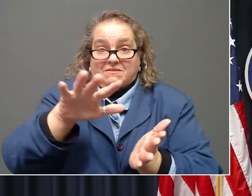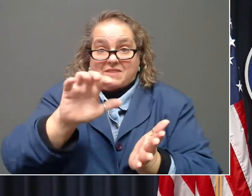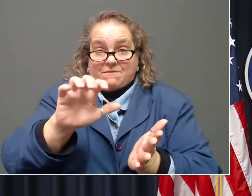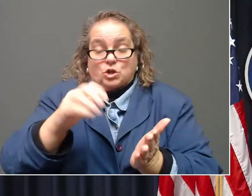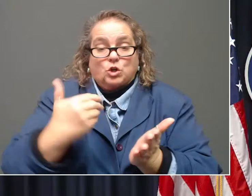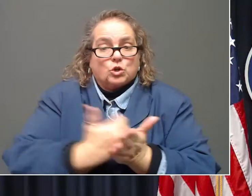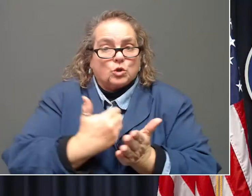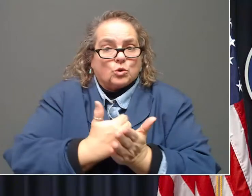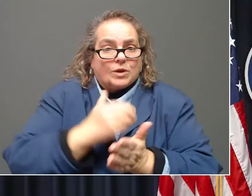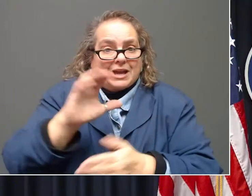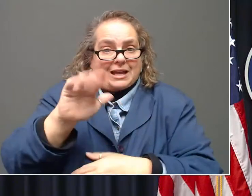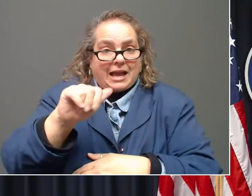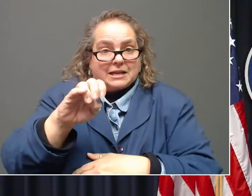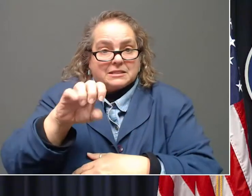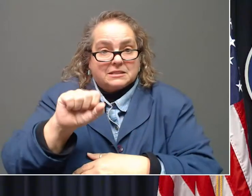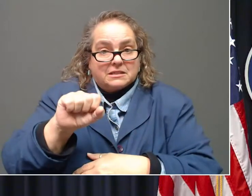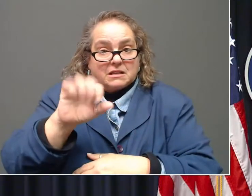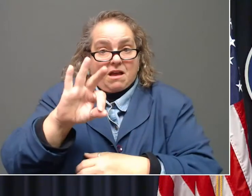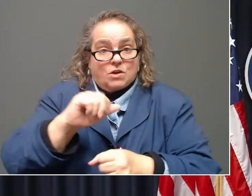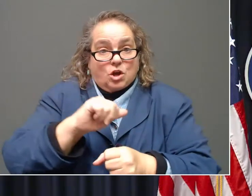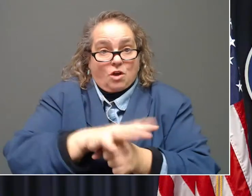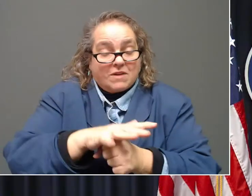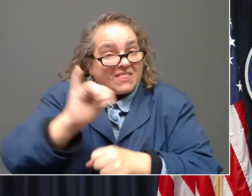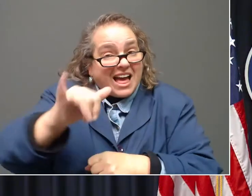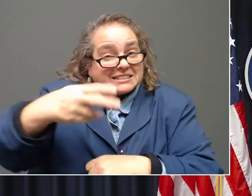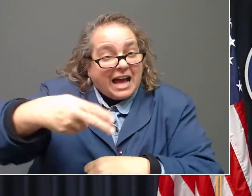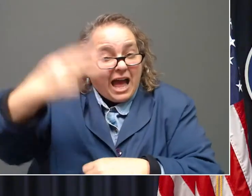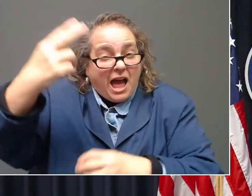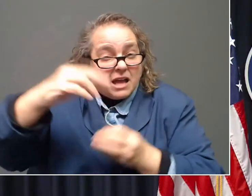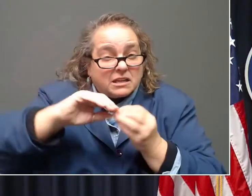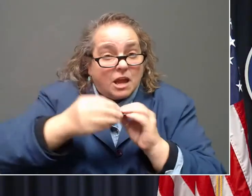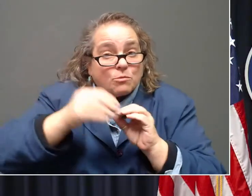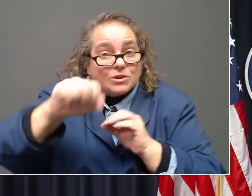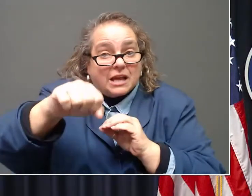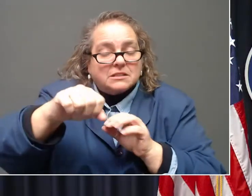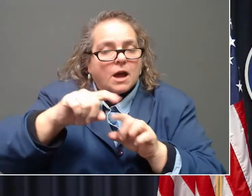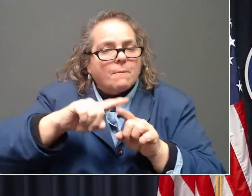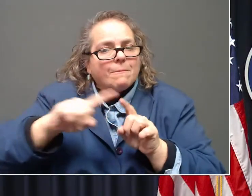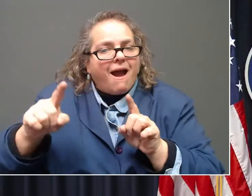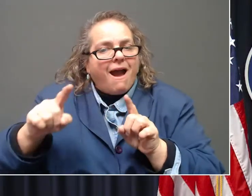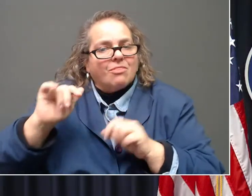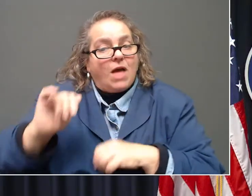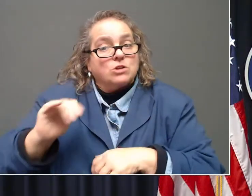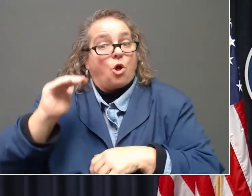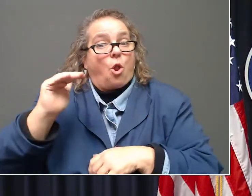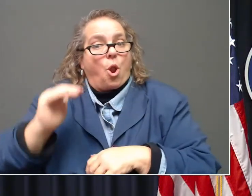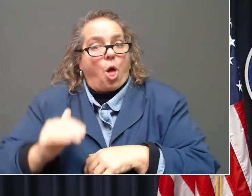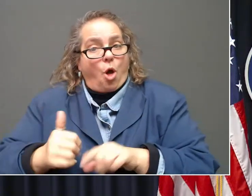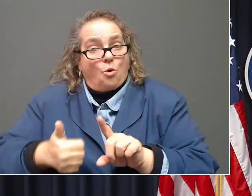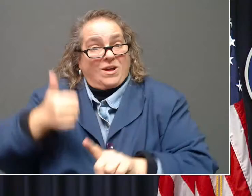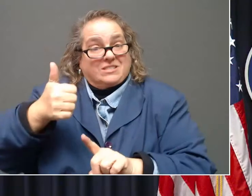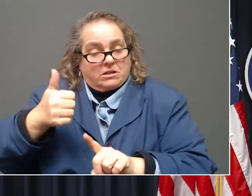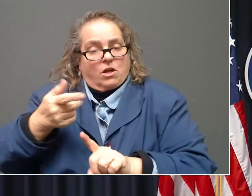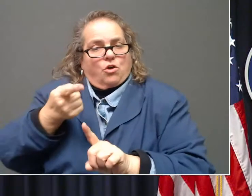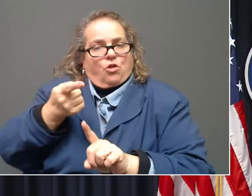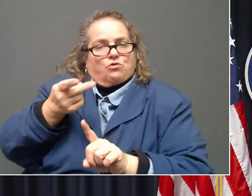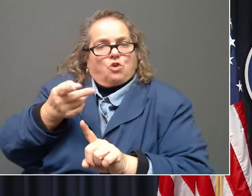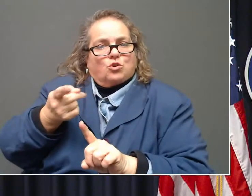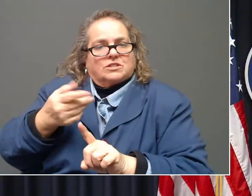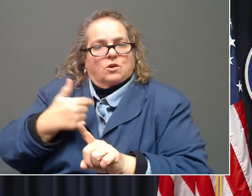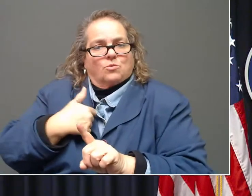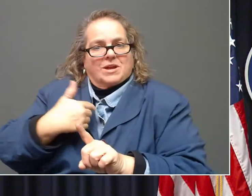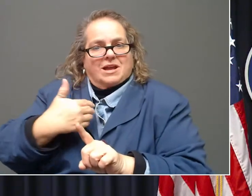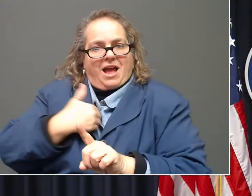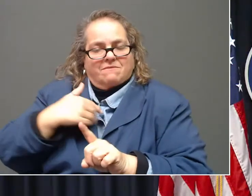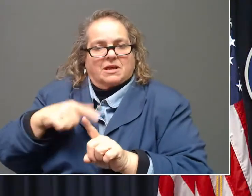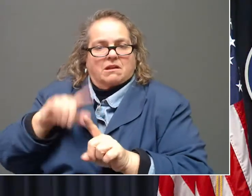COVID-19. That is a high number, but it is the lowest Thursday we've had in over 4 weeks. And if we